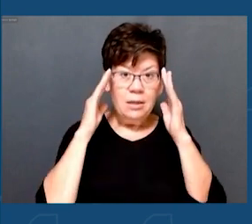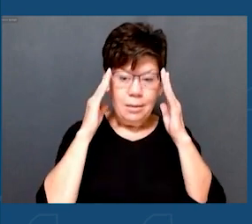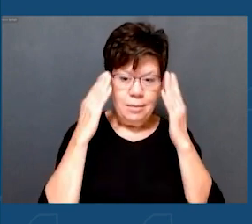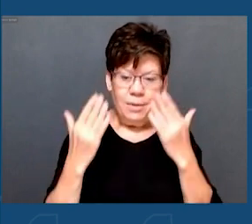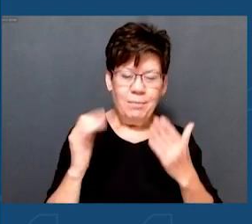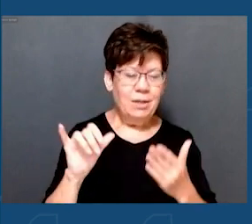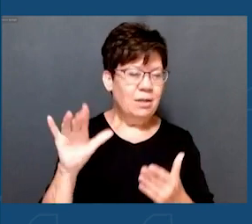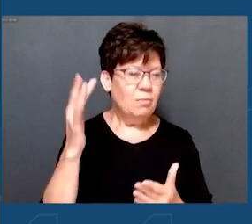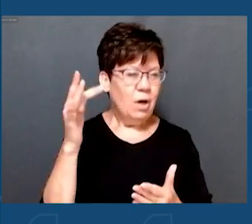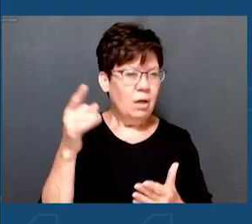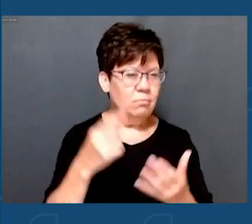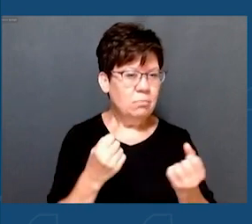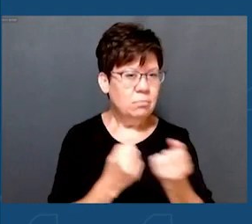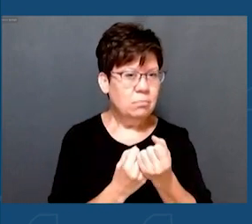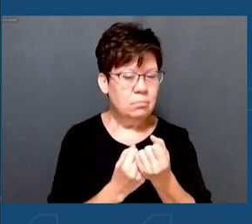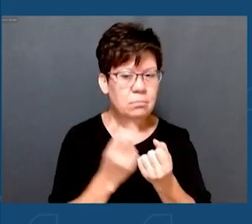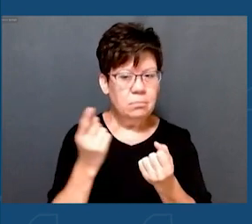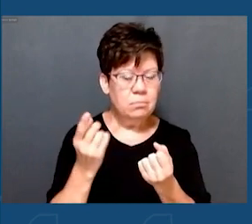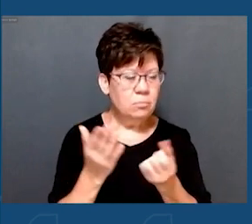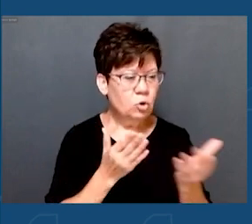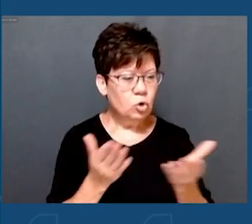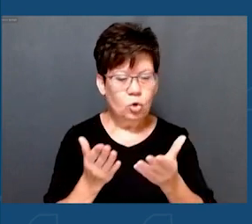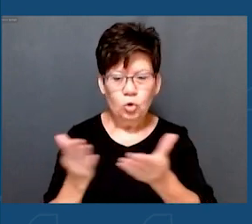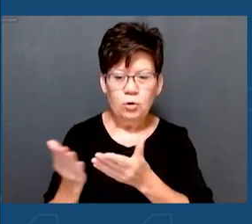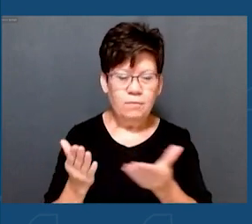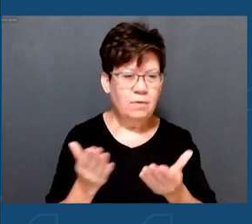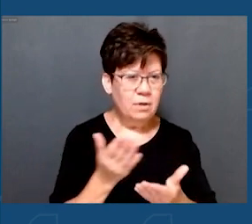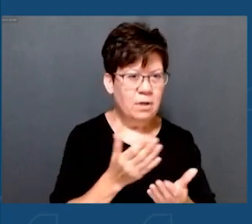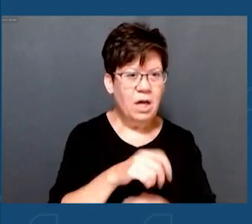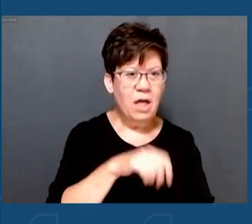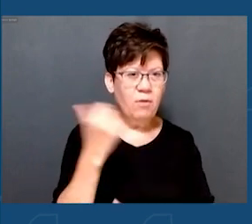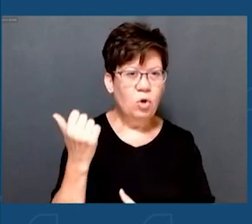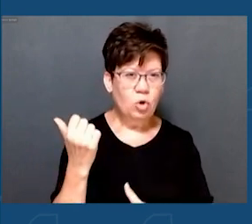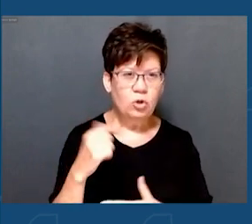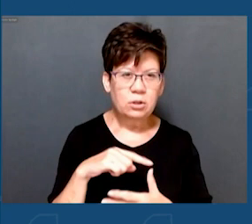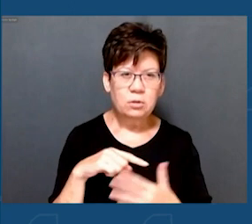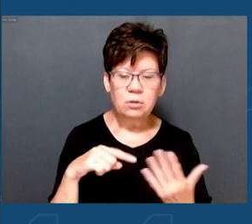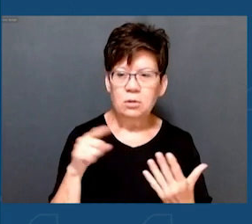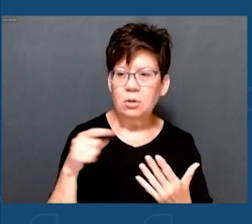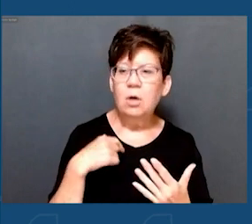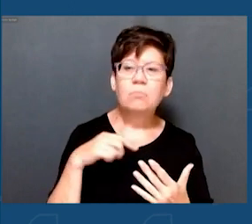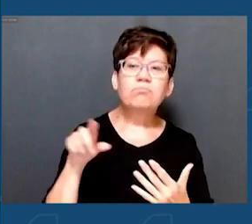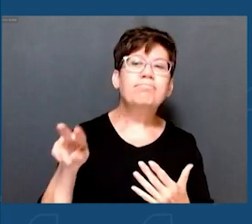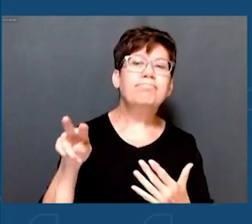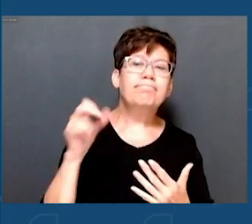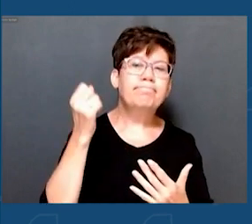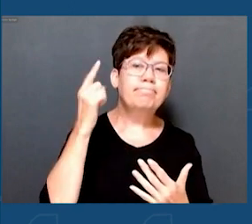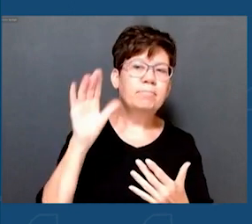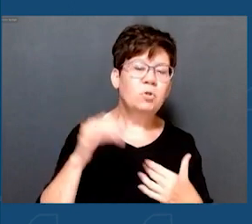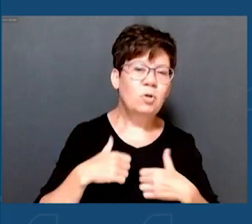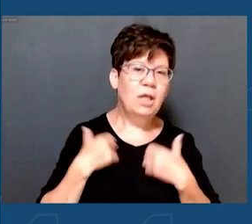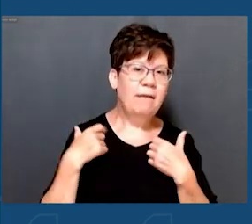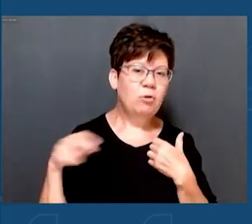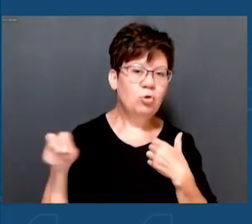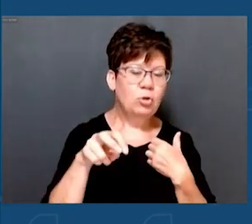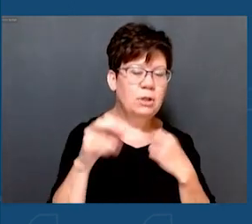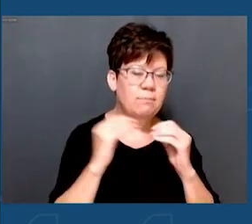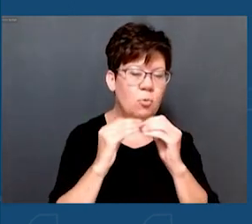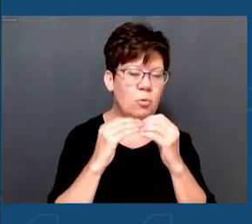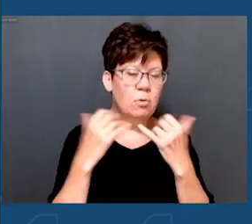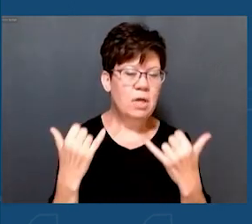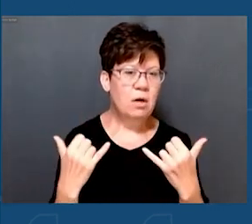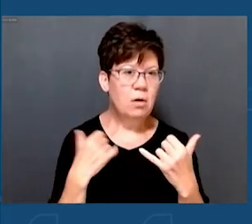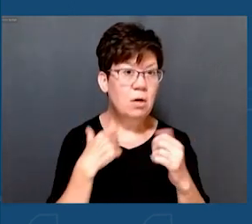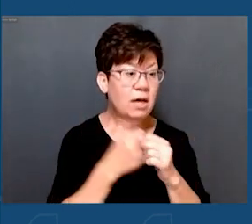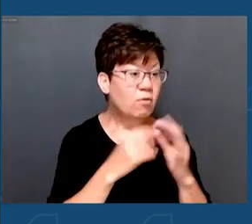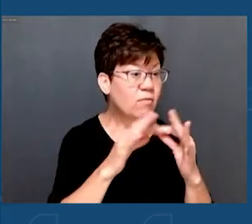to serving others. And I understand even more about your life story and your journey here. So every family who has to see a